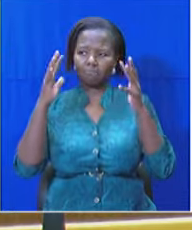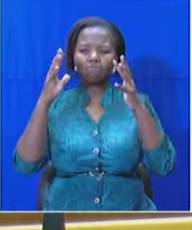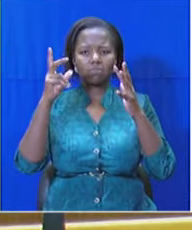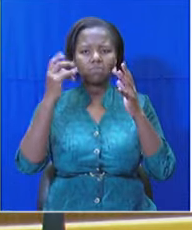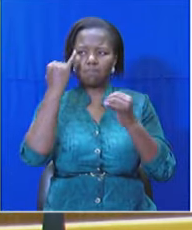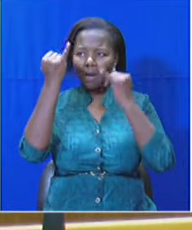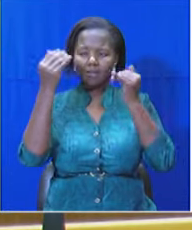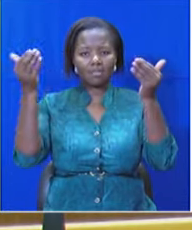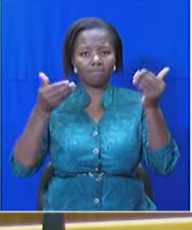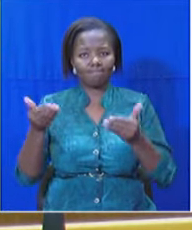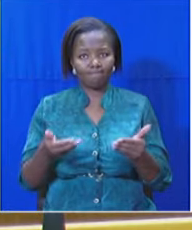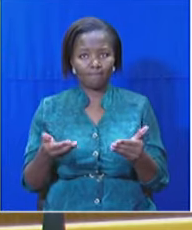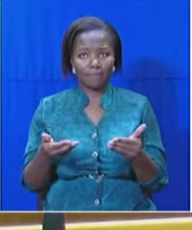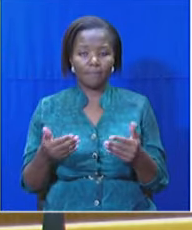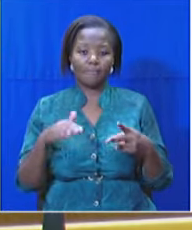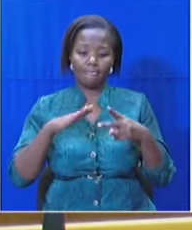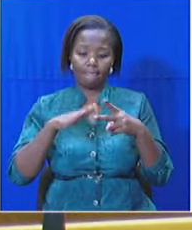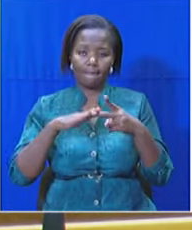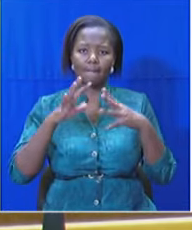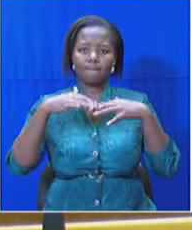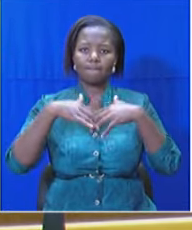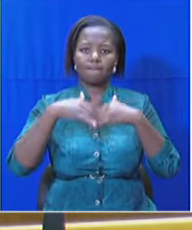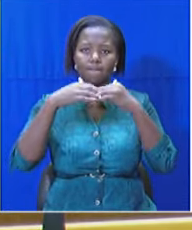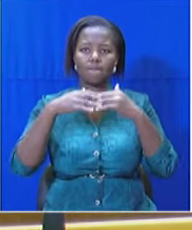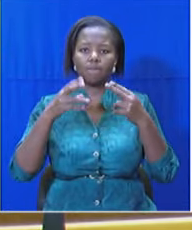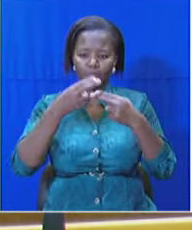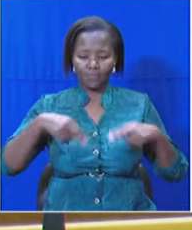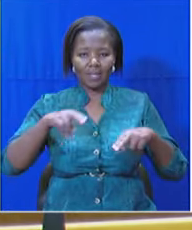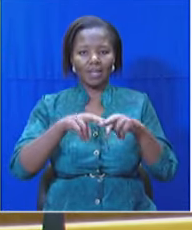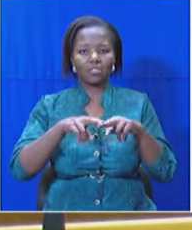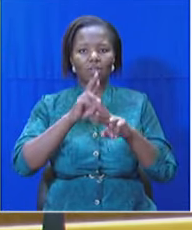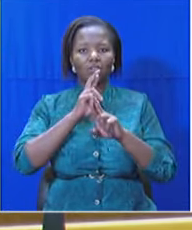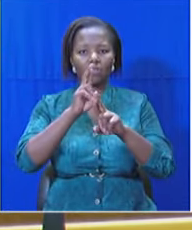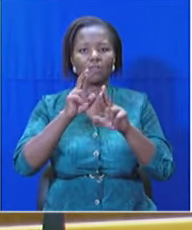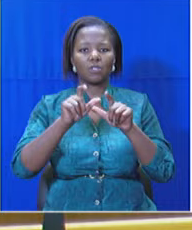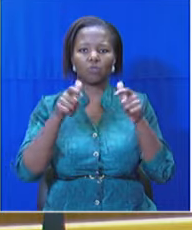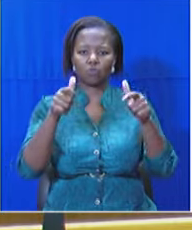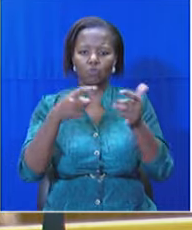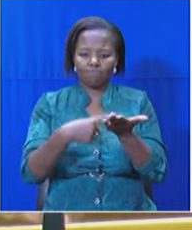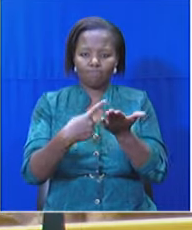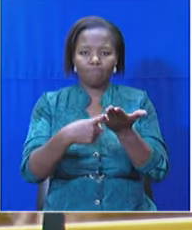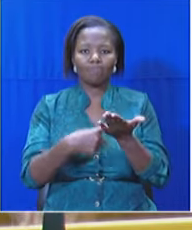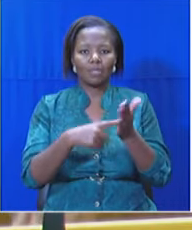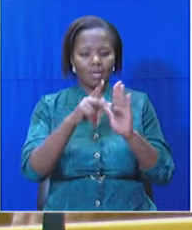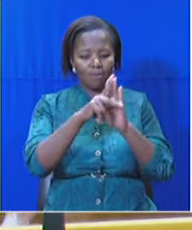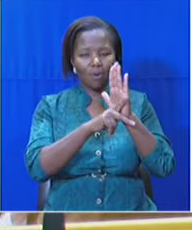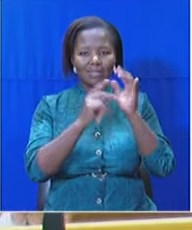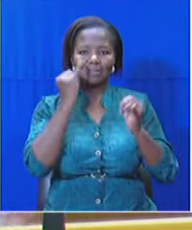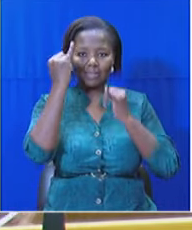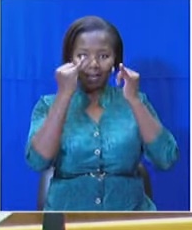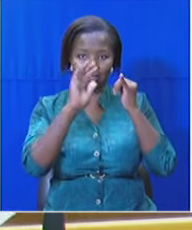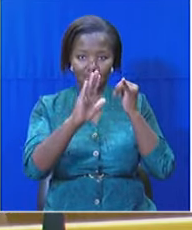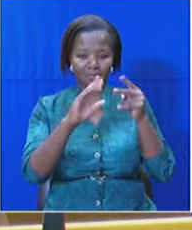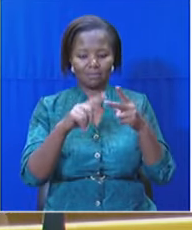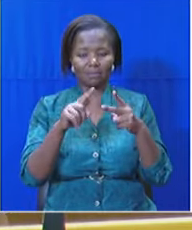initiatives: the establishment of the National Reference Group to debate policy initiatives, establishment of the Council